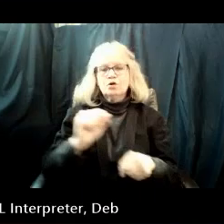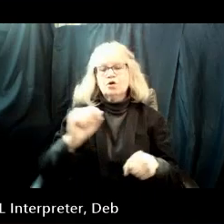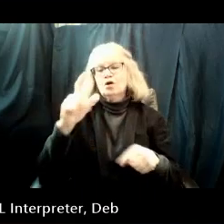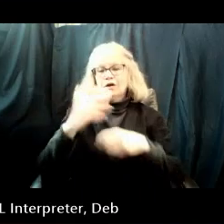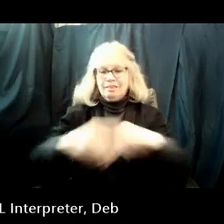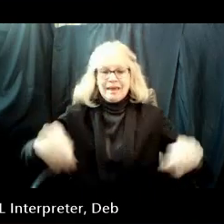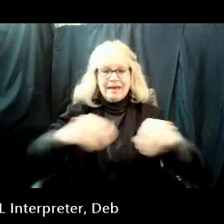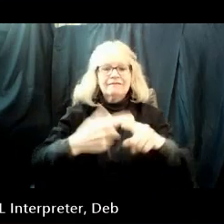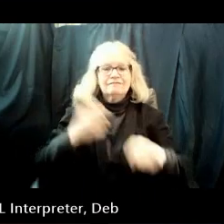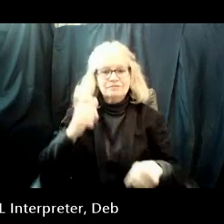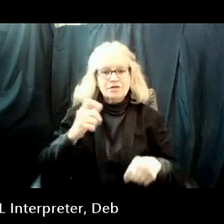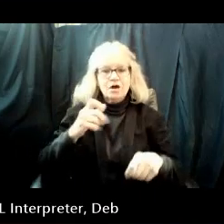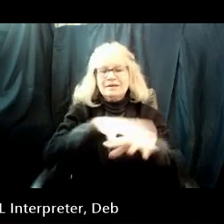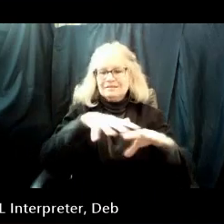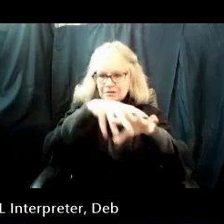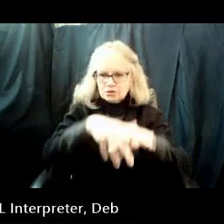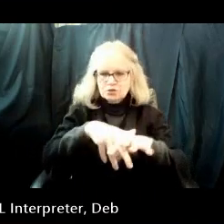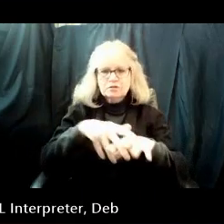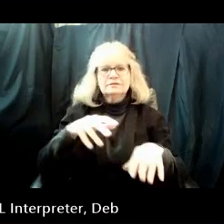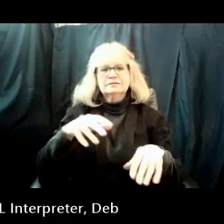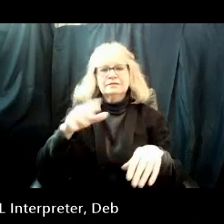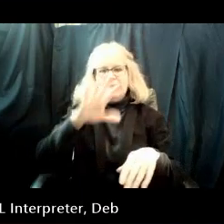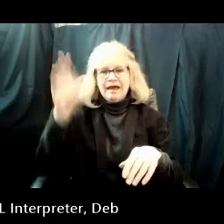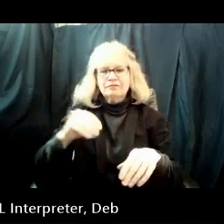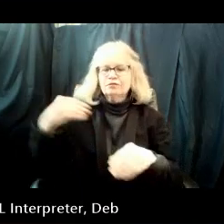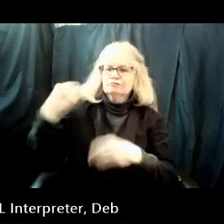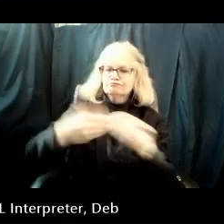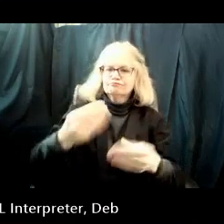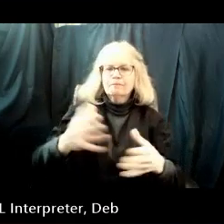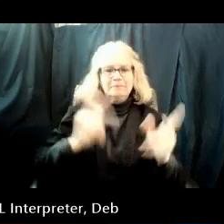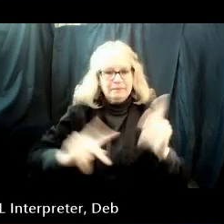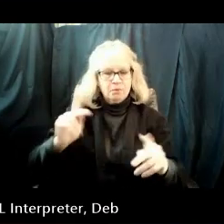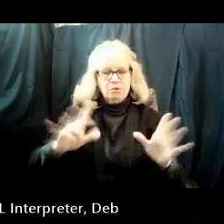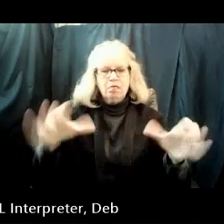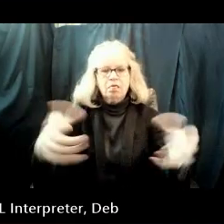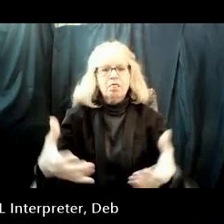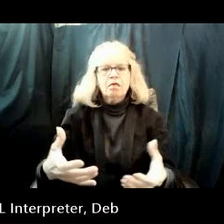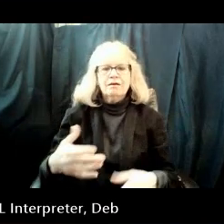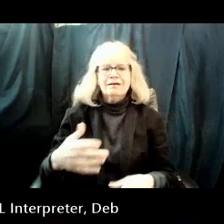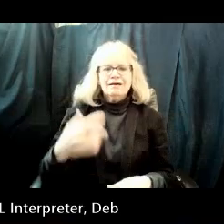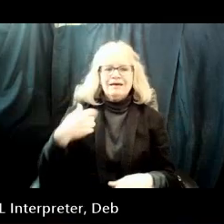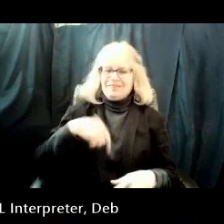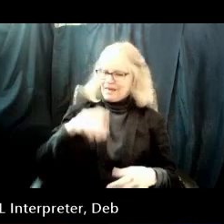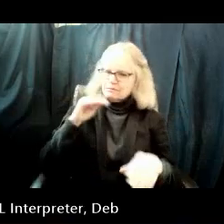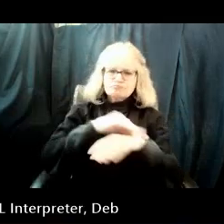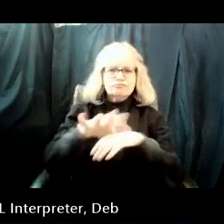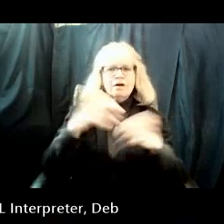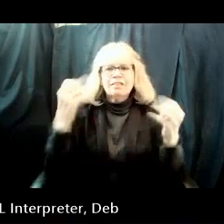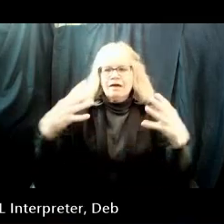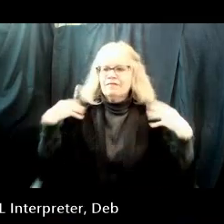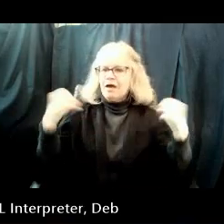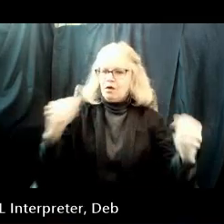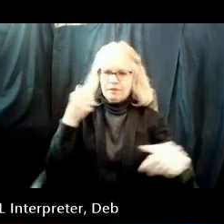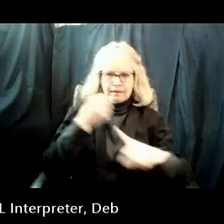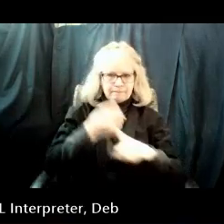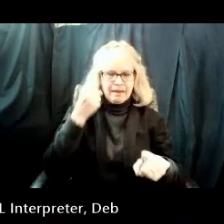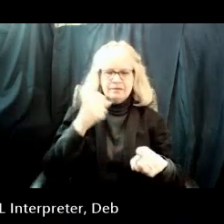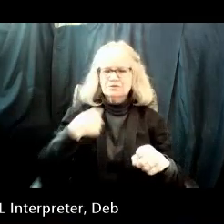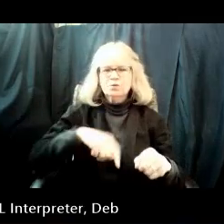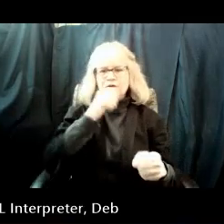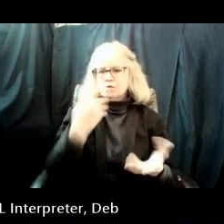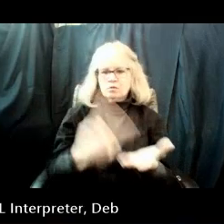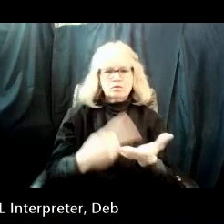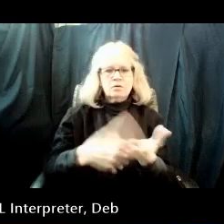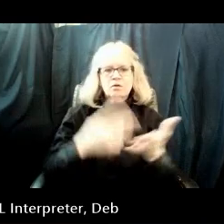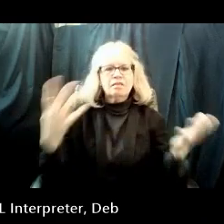peoples. So this created a number of health impacts that we don't talk a whole lot about. Direct loss of food